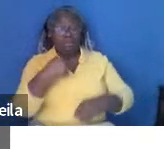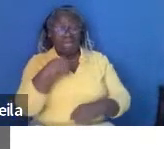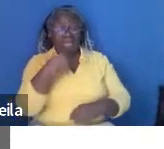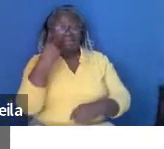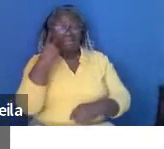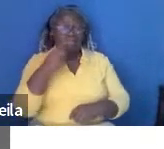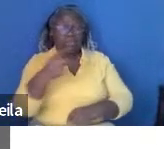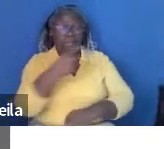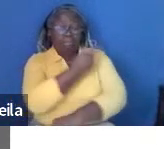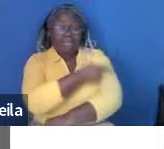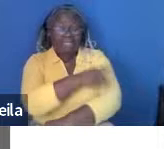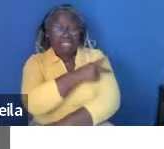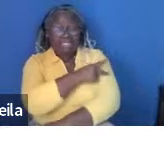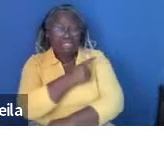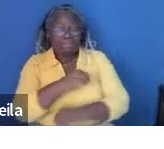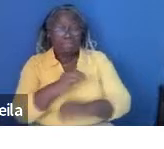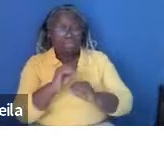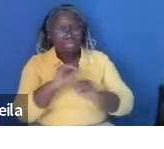beds.